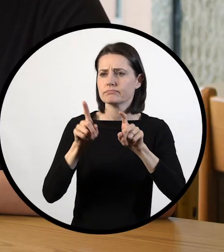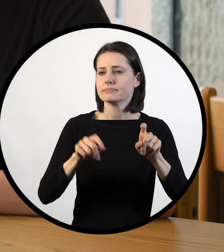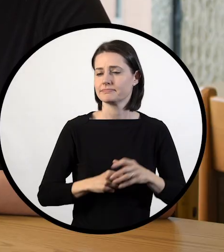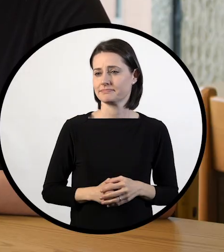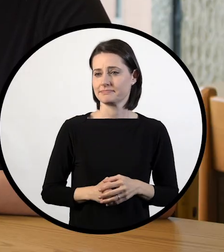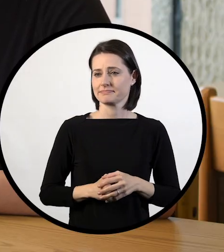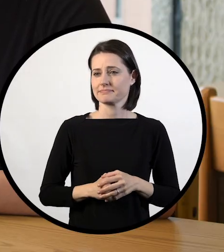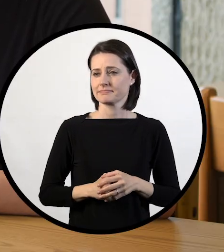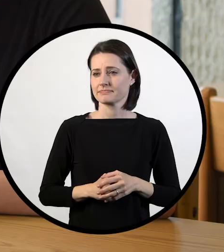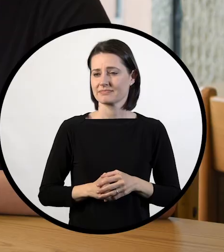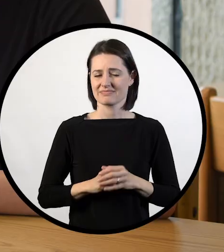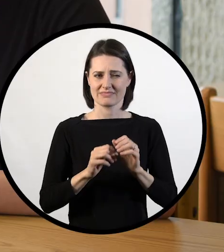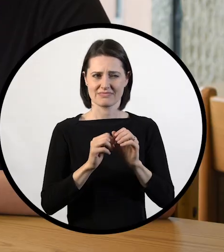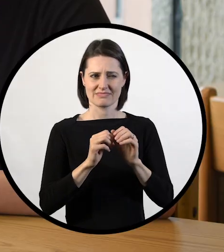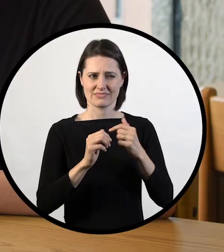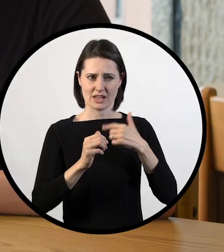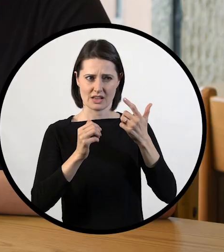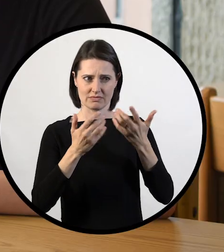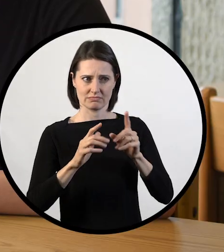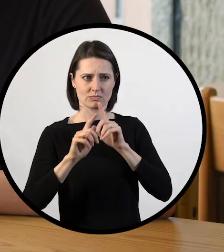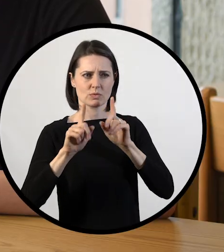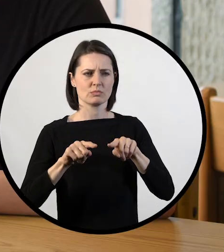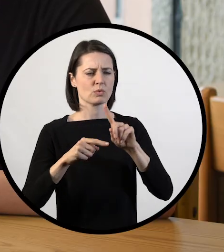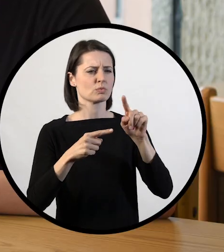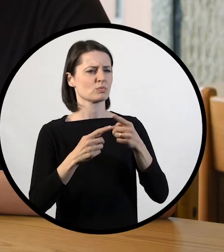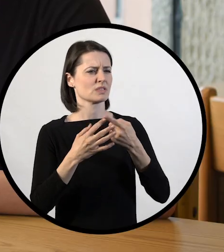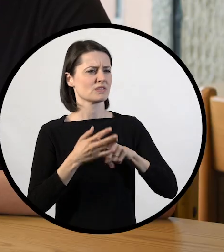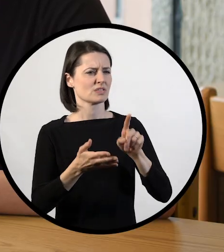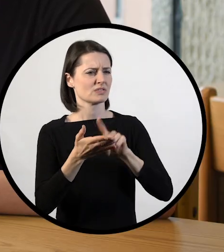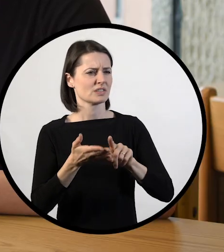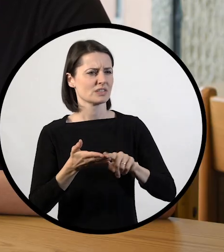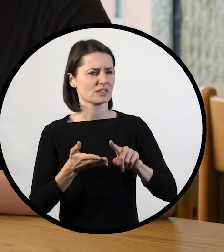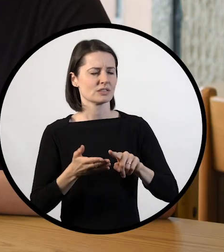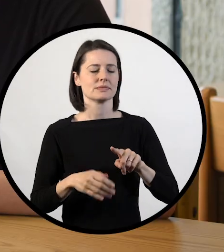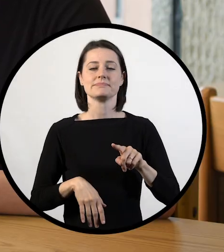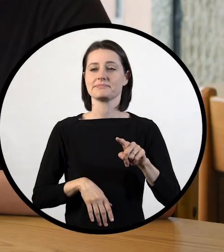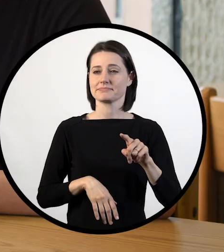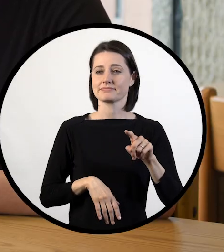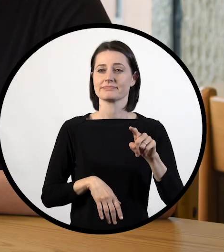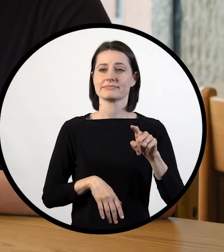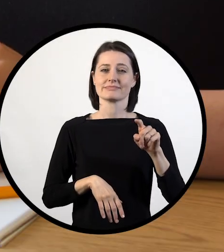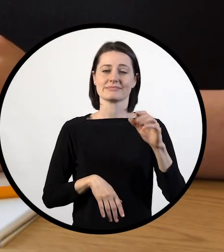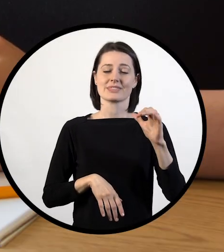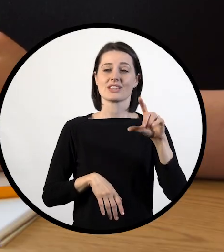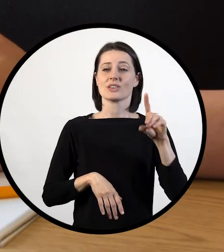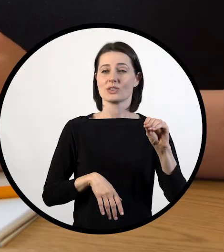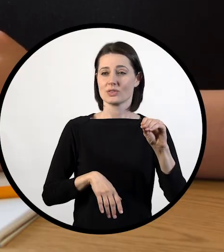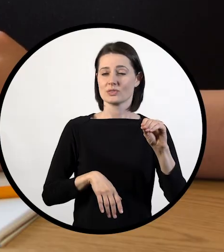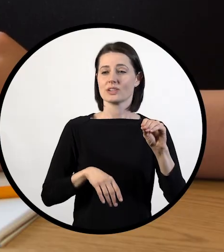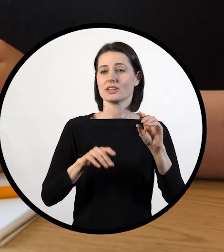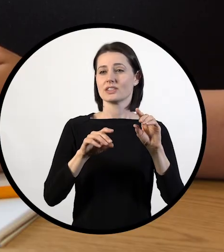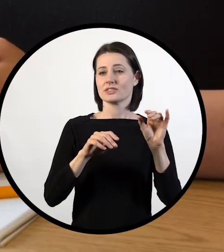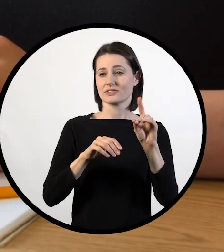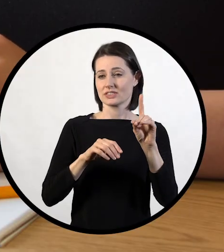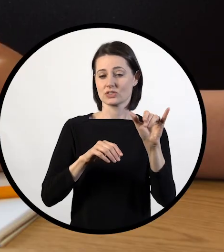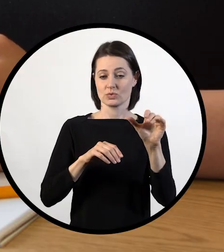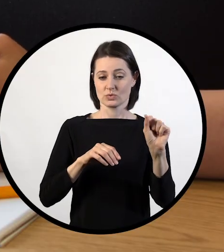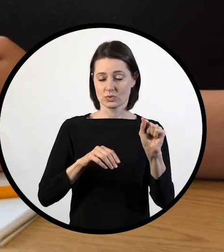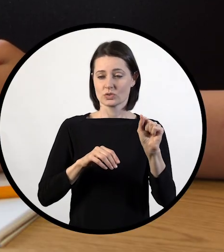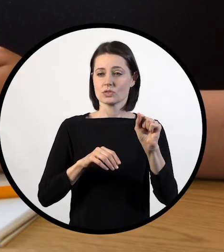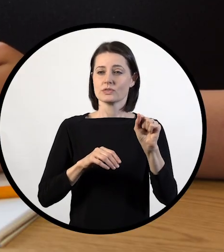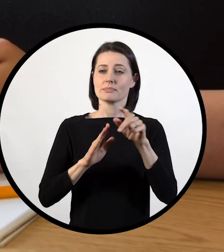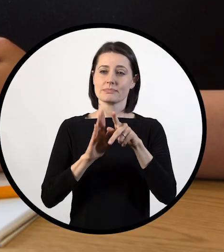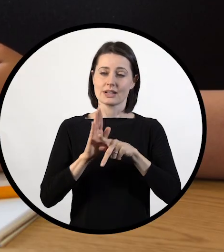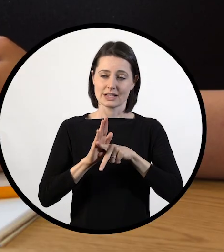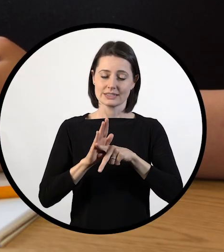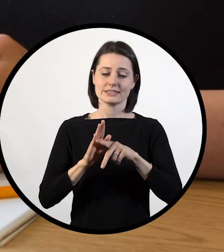Youth and staff will be interviewed. How soon after I report will an investigation start? It's Colorado Division of Youth